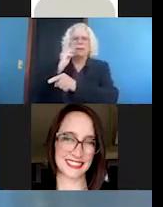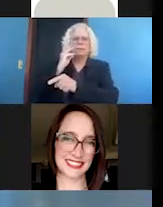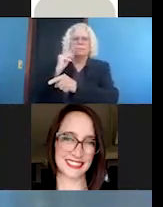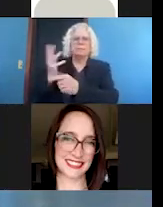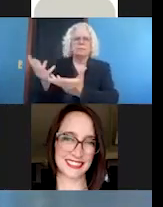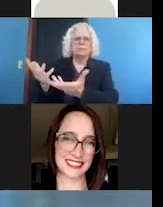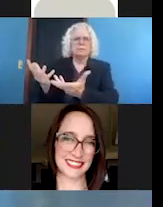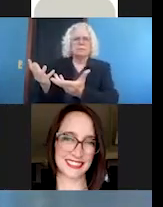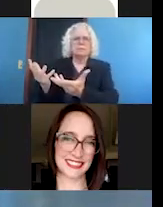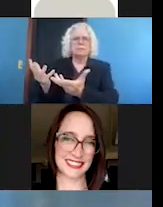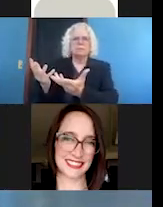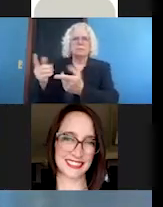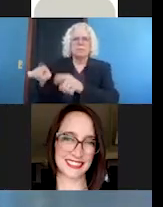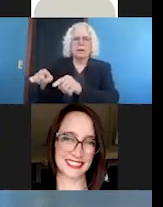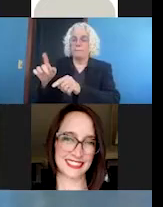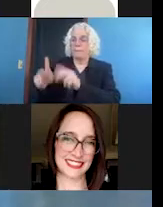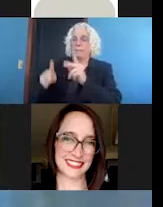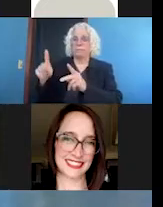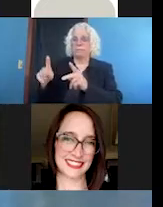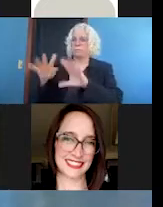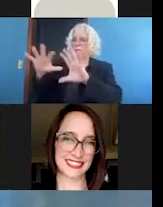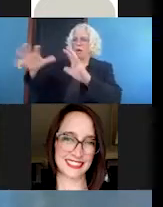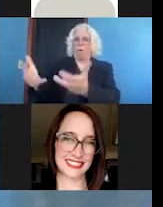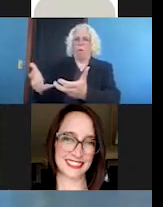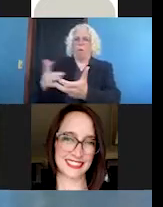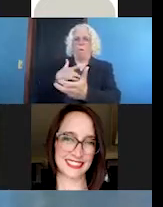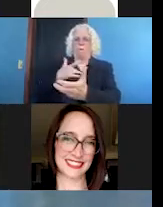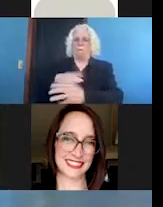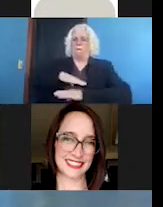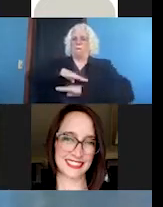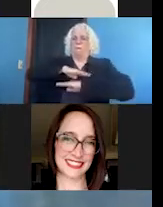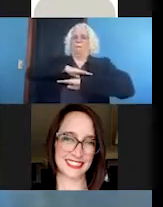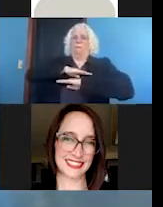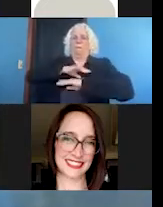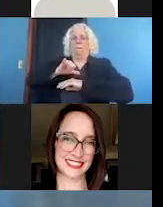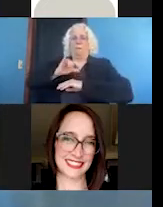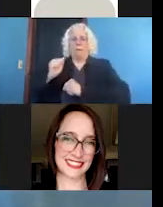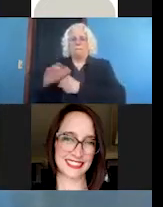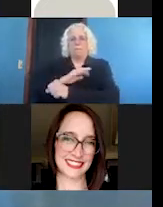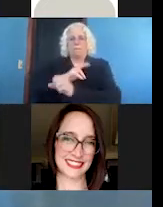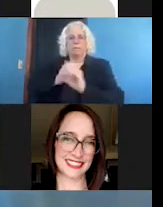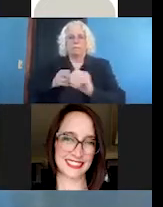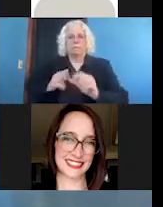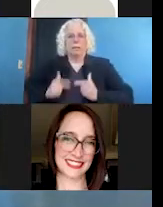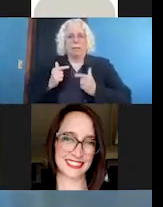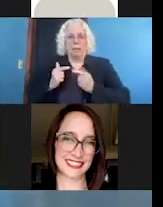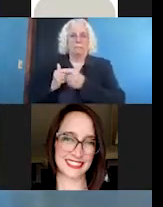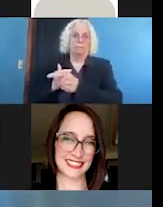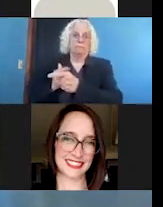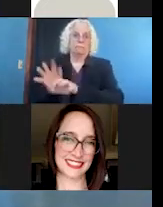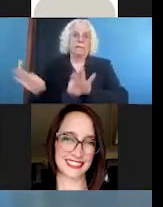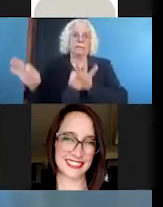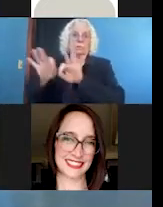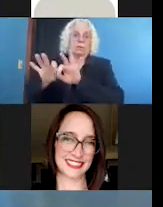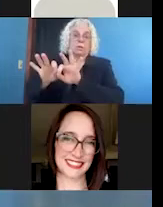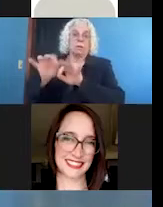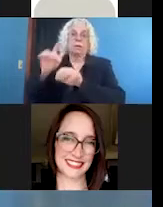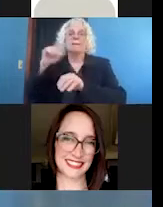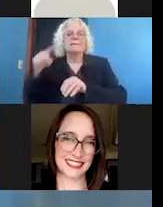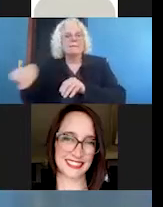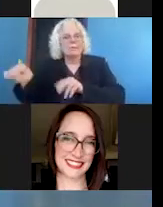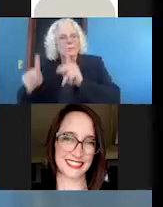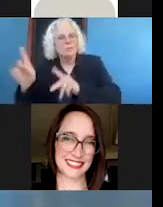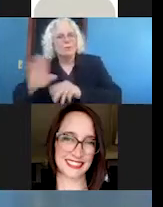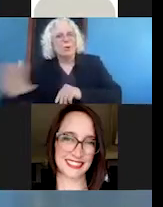have people who are whole and able to fully participate in life is really critical if we're going to have a strong workforce. So I would